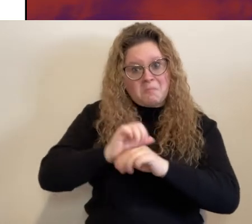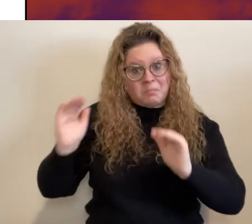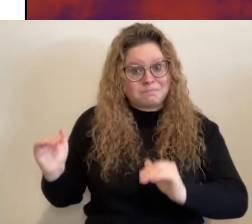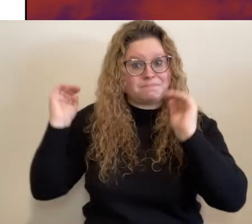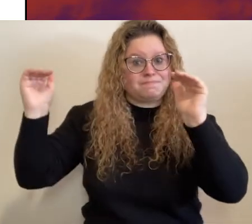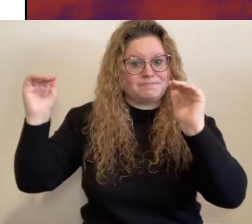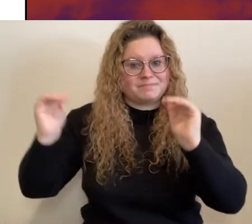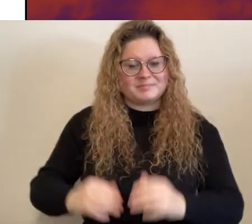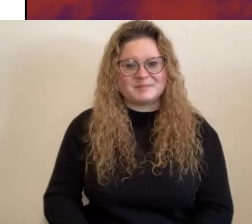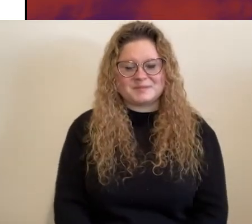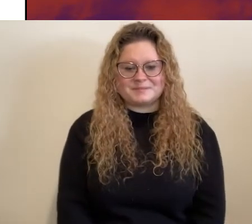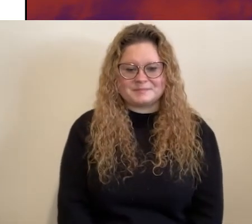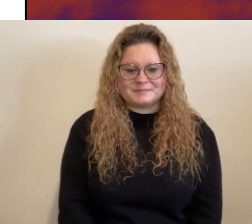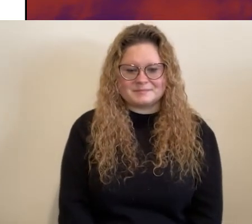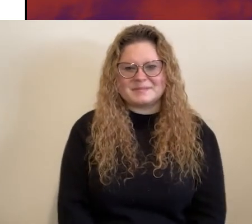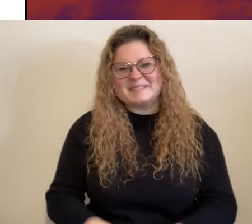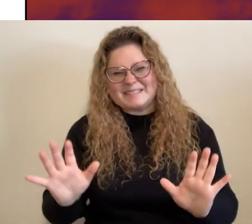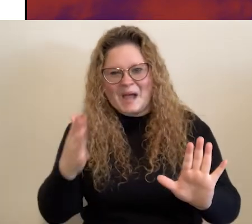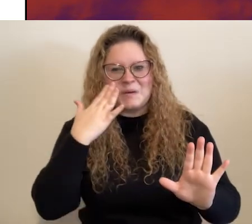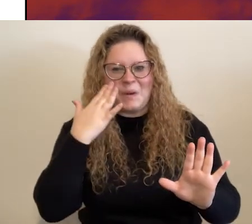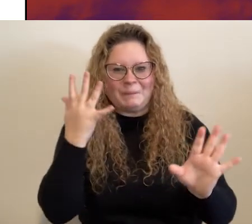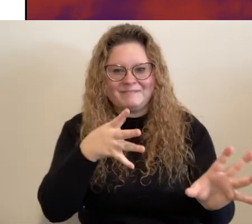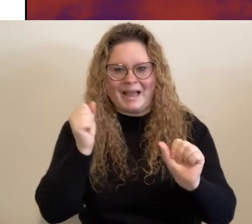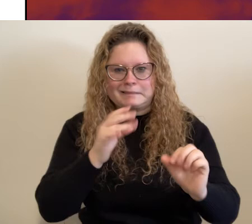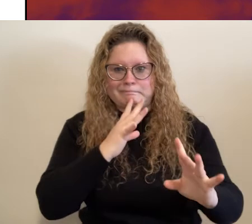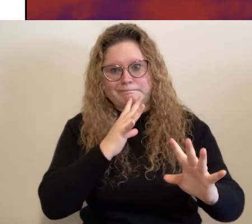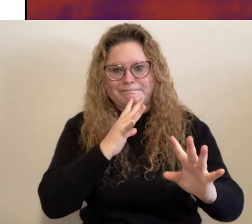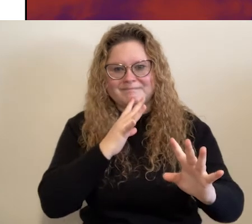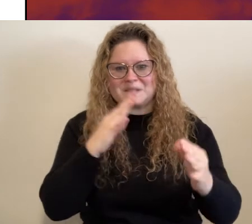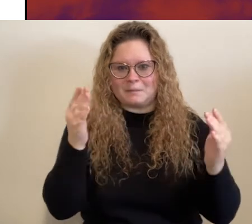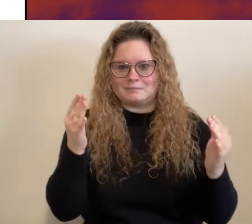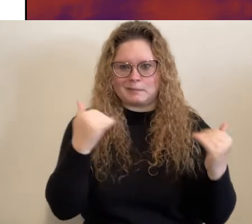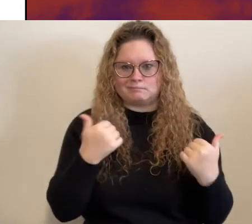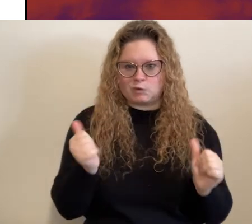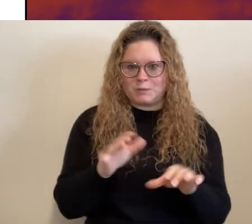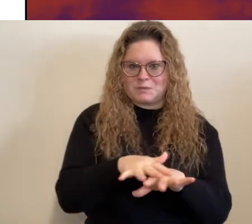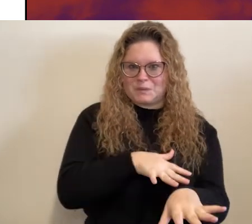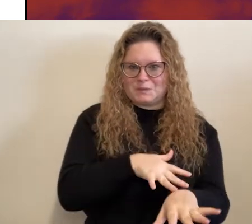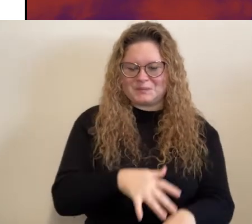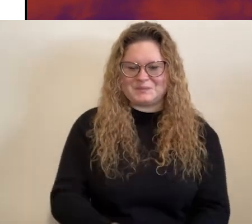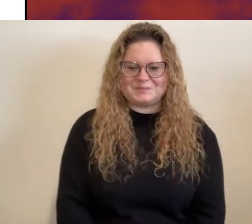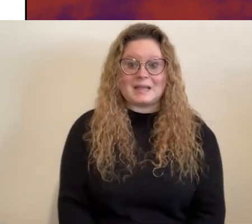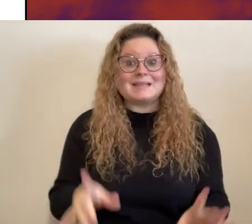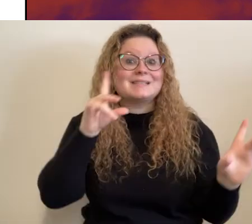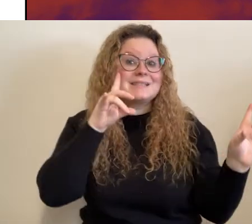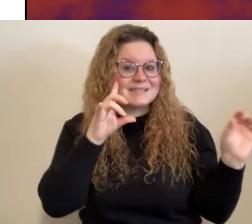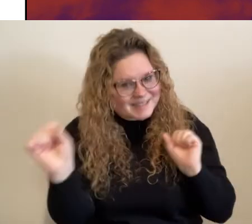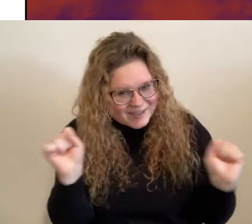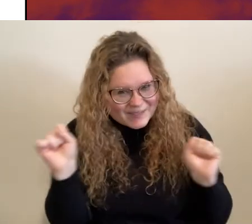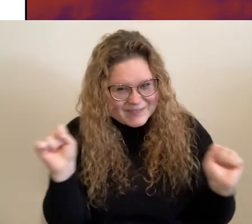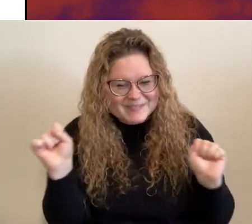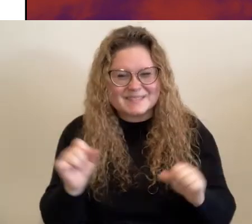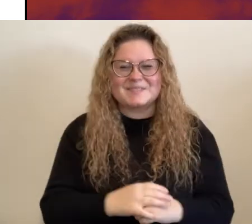All right, and I'm a fast talker, so I'll bring it down a little. Sound. So fall in